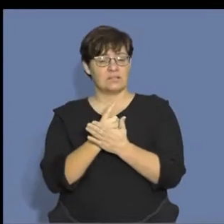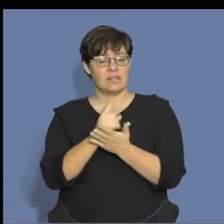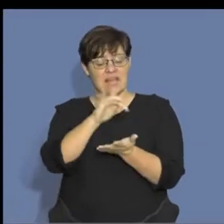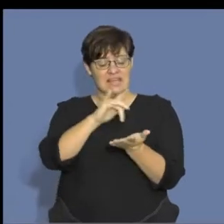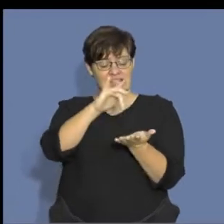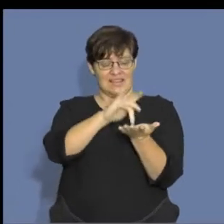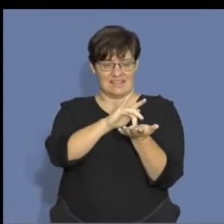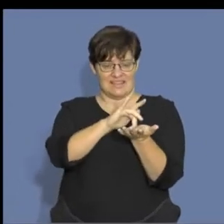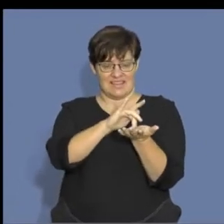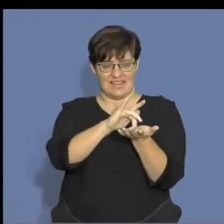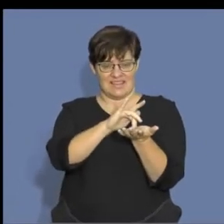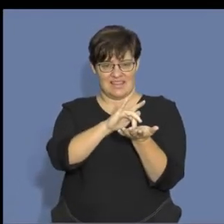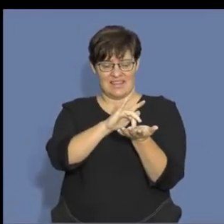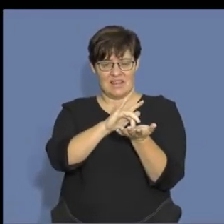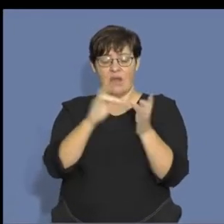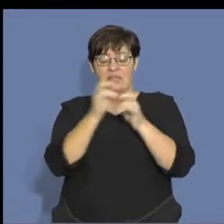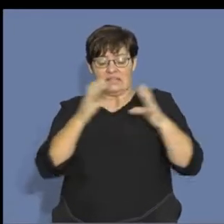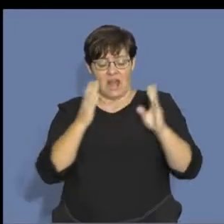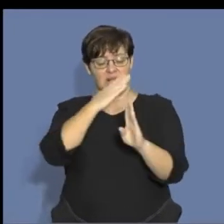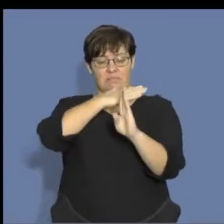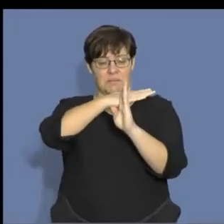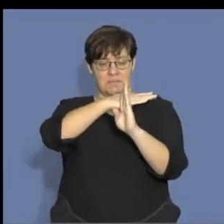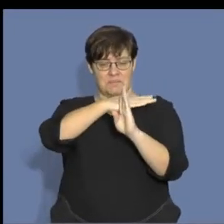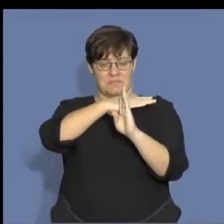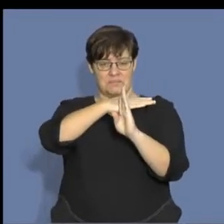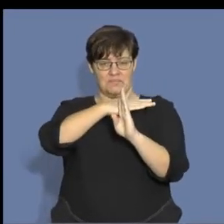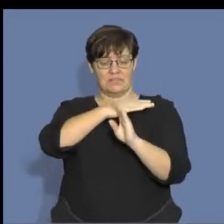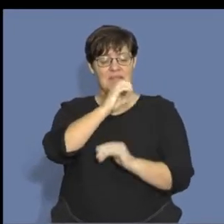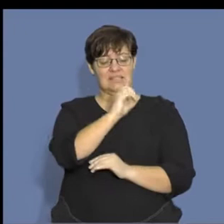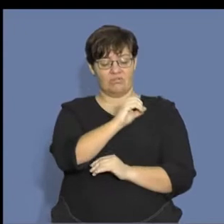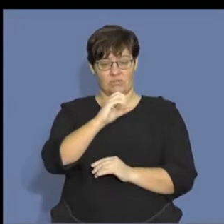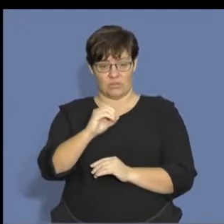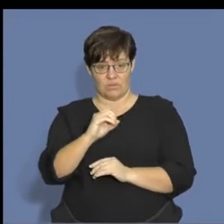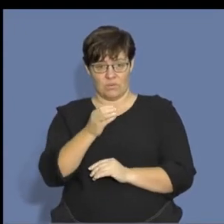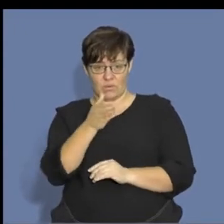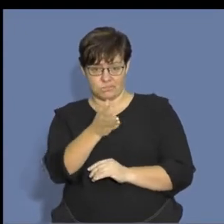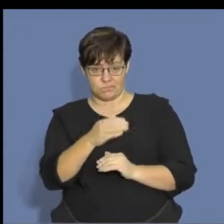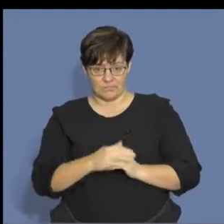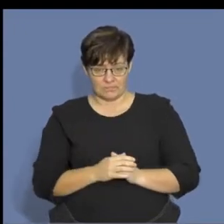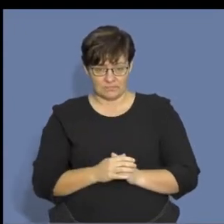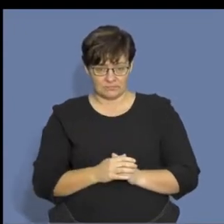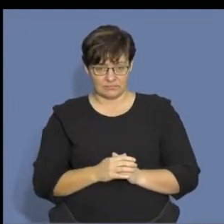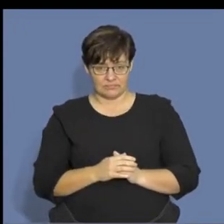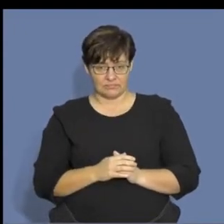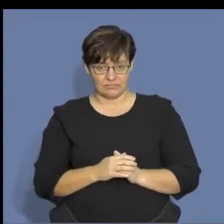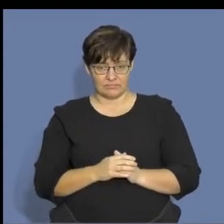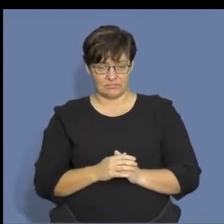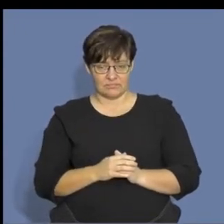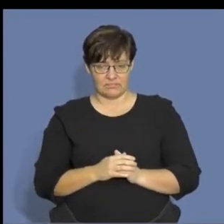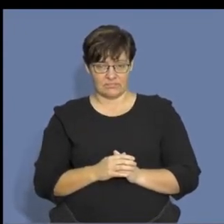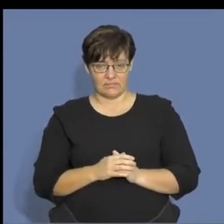centered right there at the origin, which has the coordinates 0 and 0.